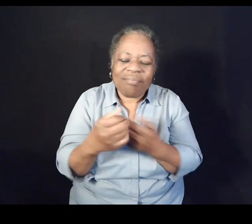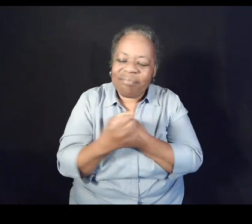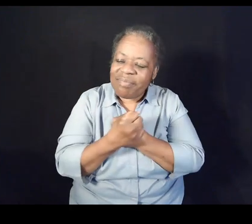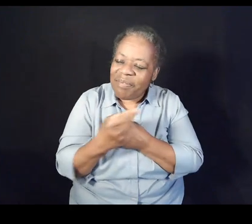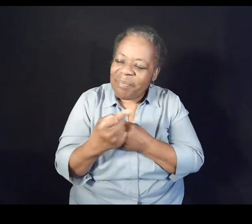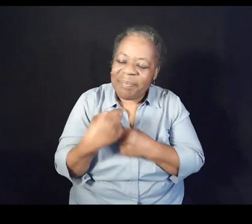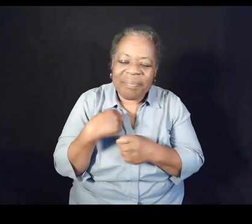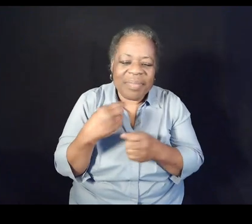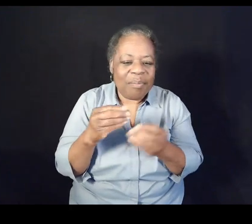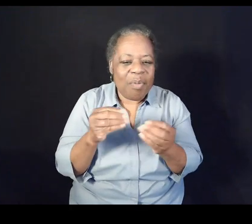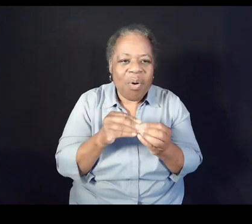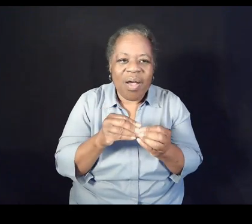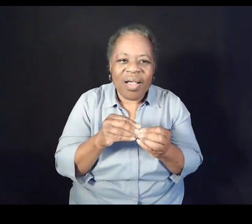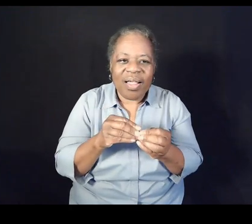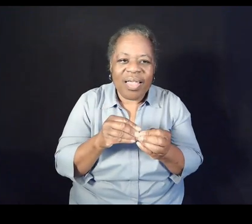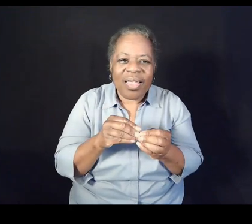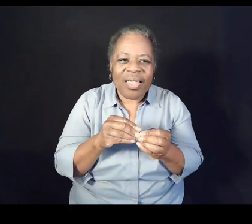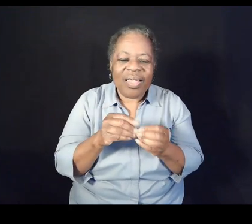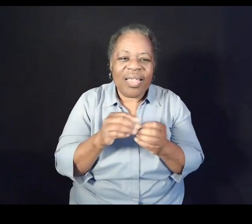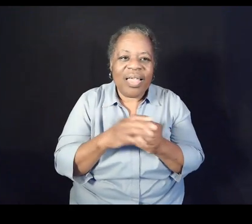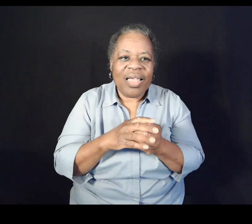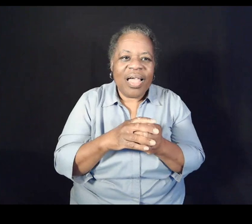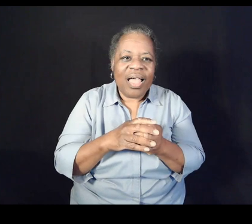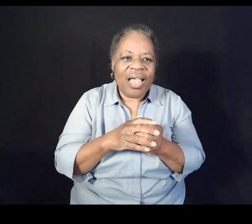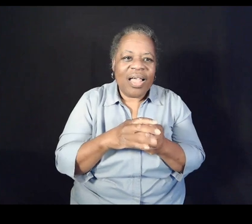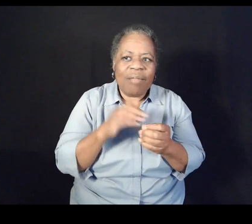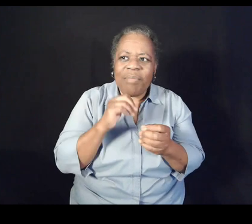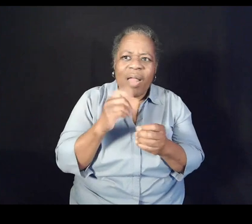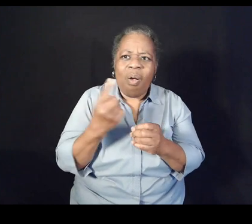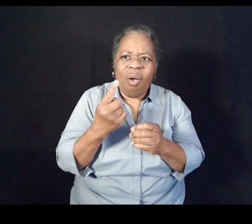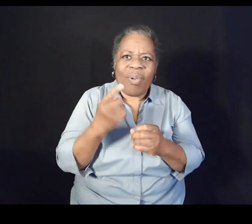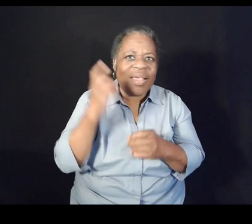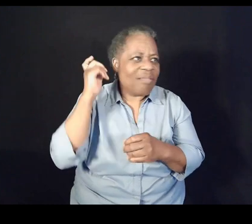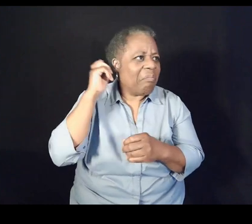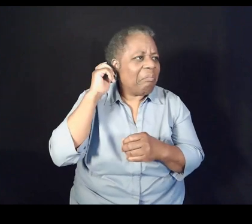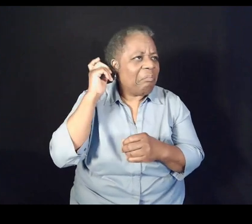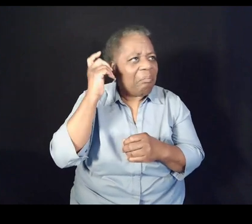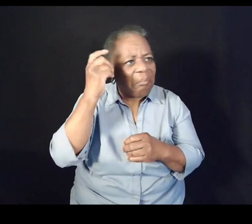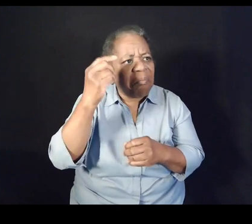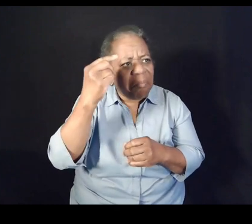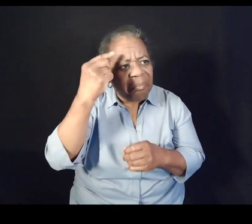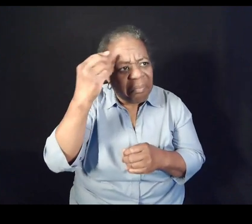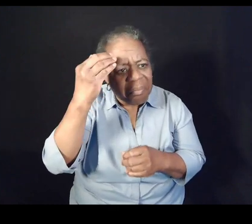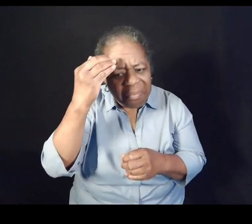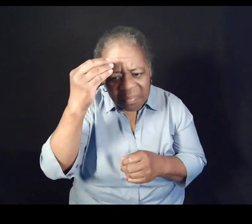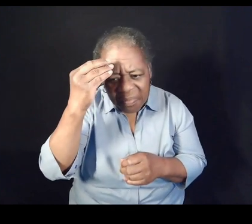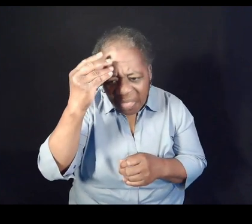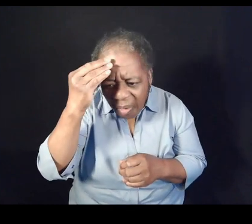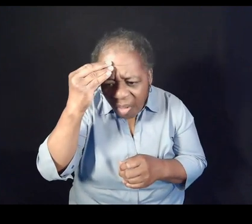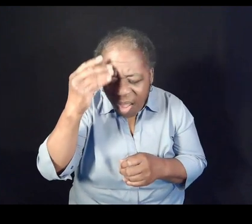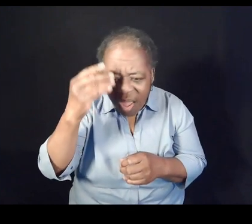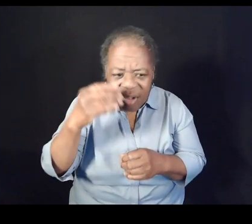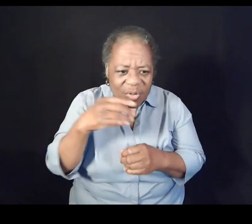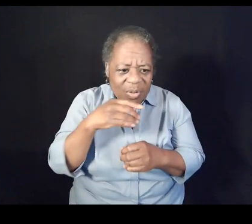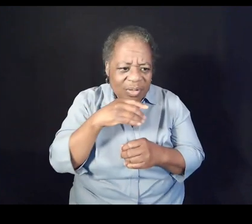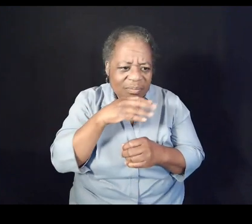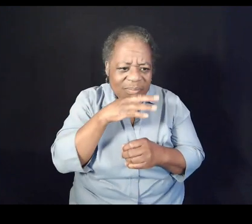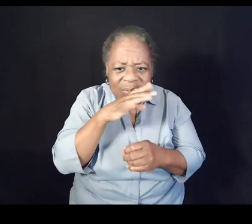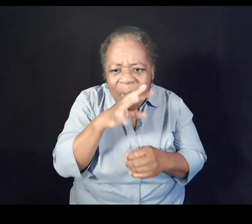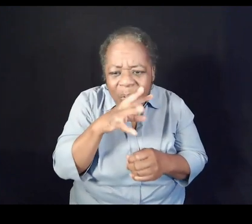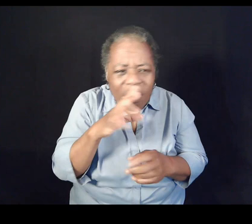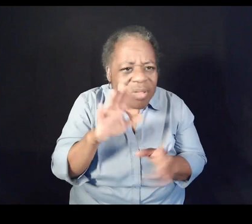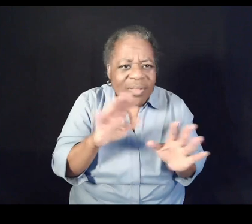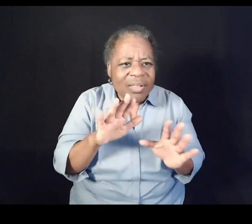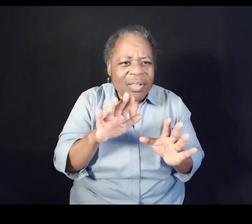Now, those weren't always conscious convictions. I'm not sure I would have said any of them out loud. But I have a feeling